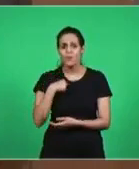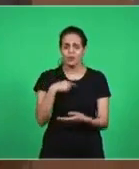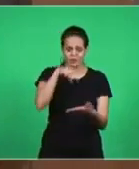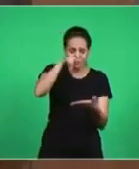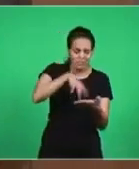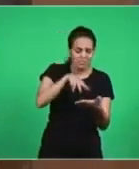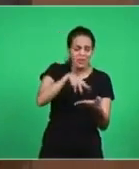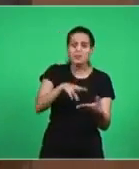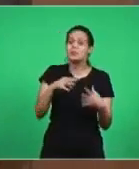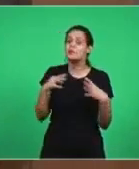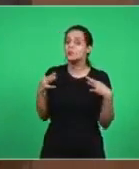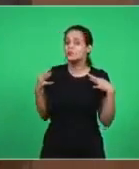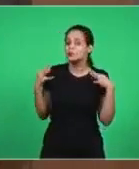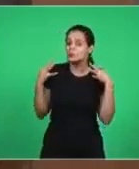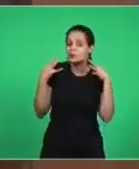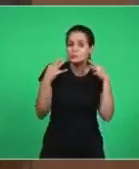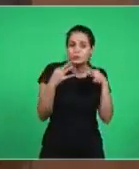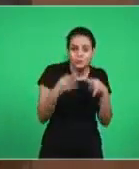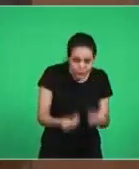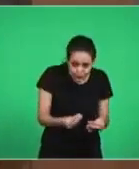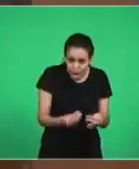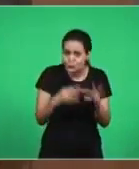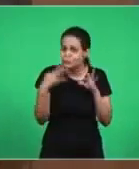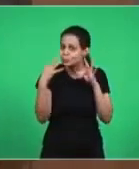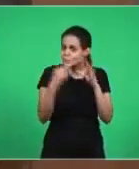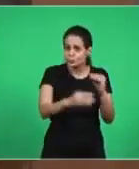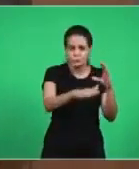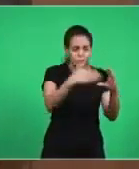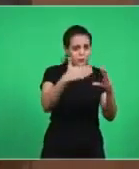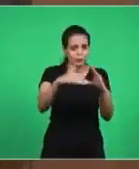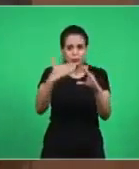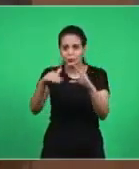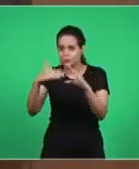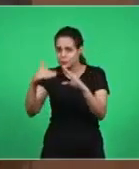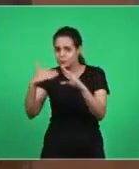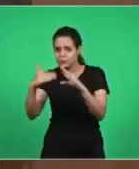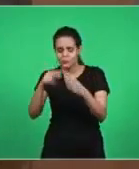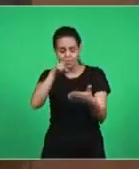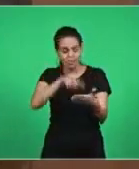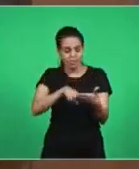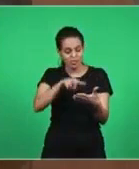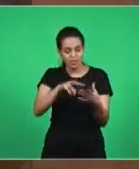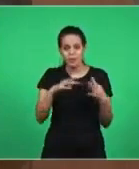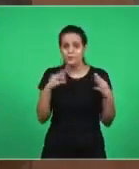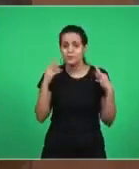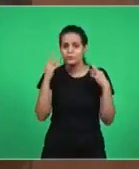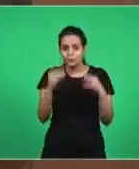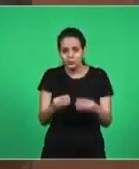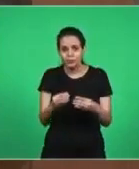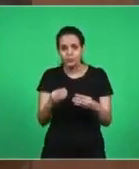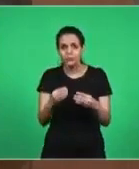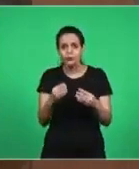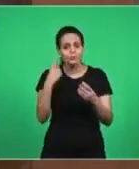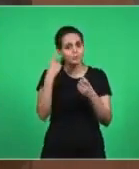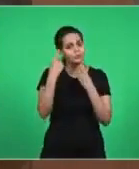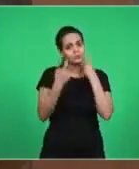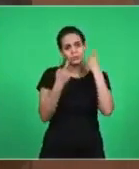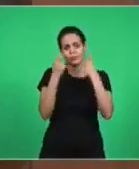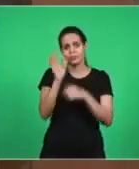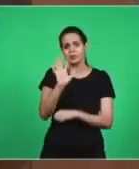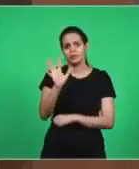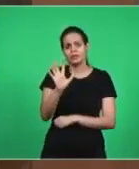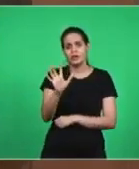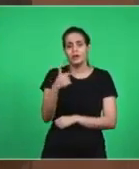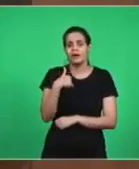everything. Everything that you send to me, I'll read. If I delay a little bit, just wait and the answer will come. Don't worry about it. I don't do anything